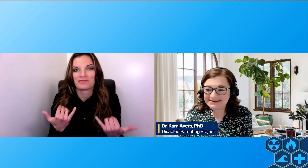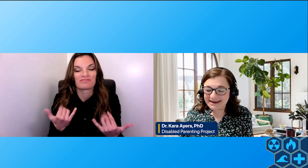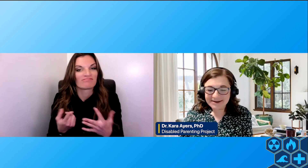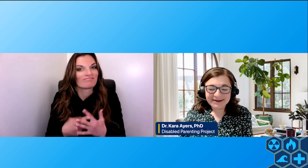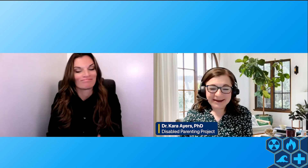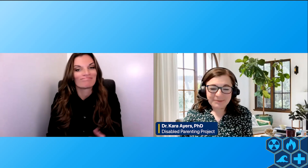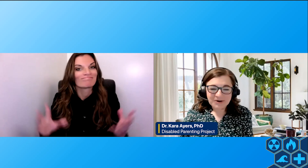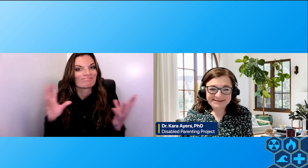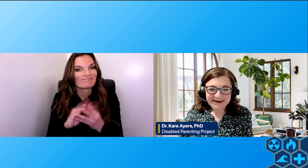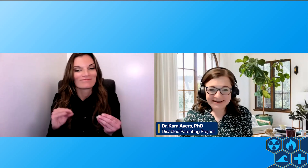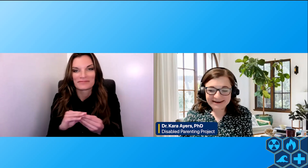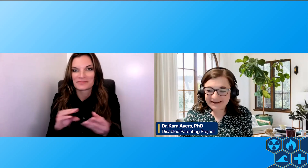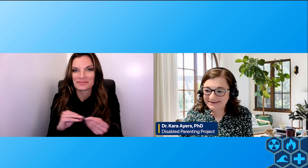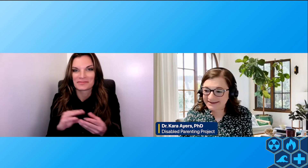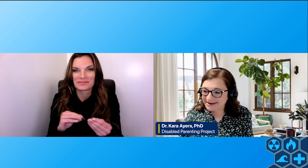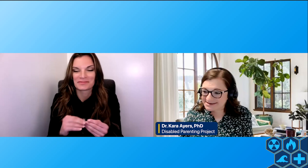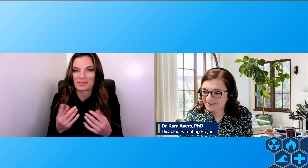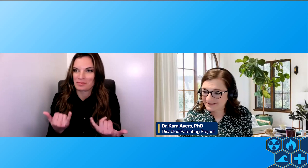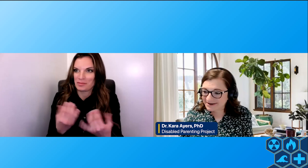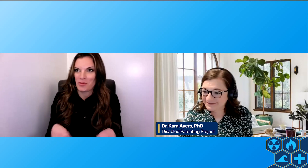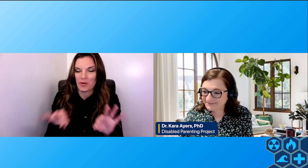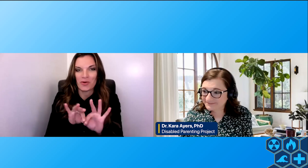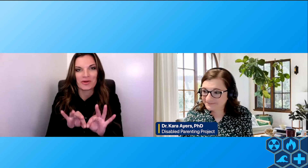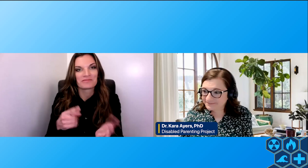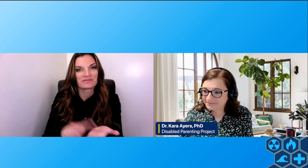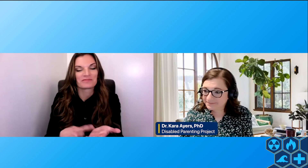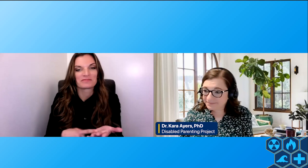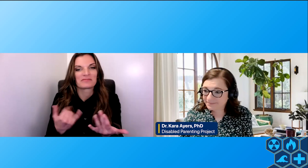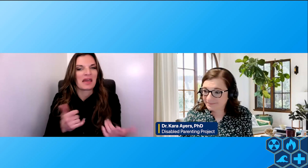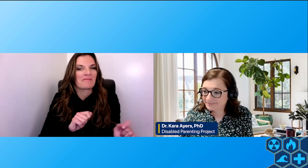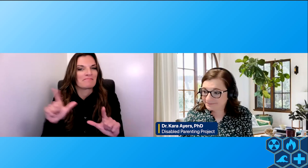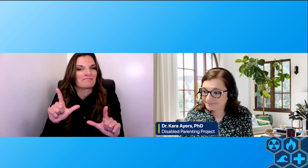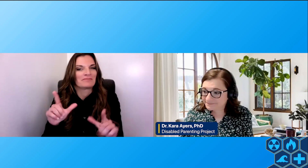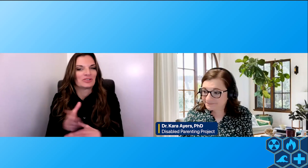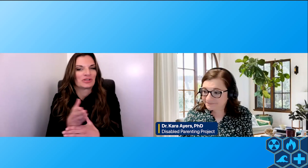into this important talk today. So let me share my screen.